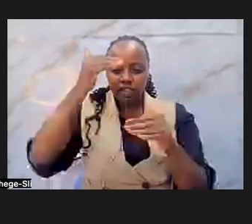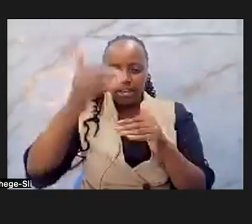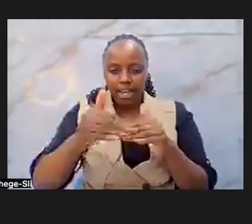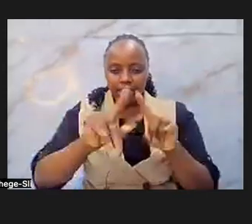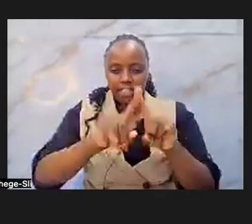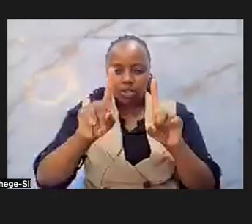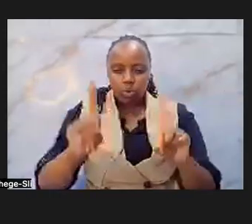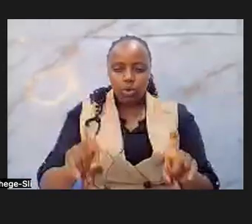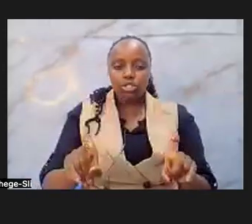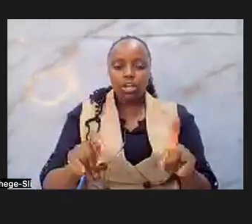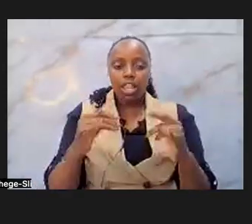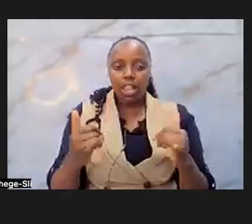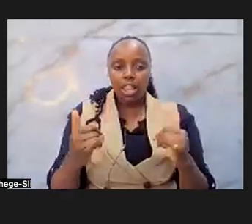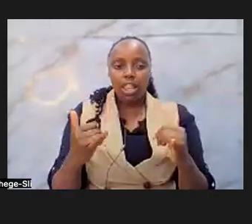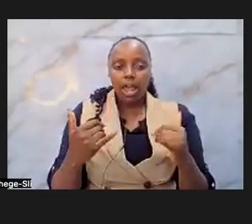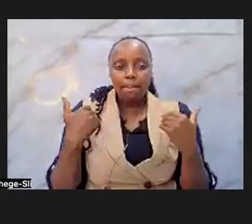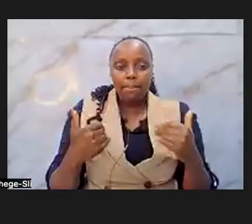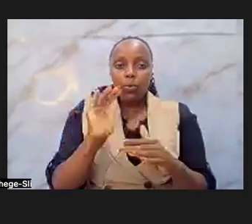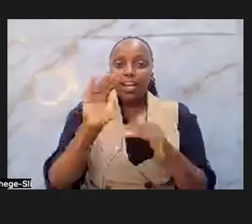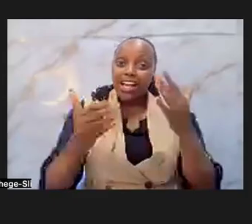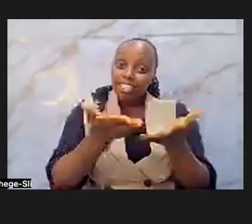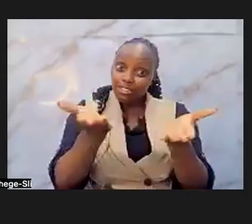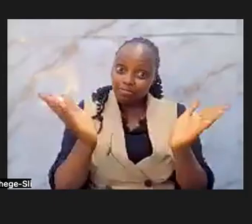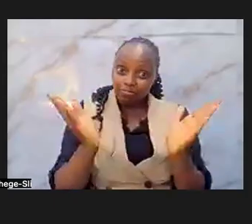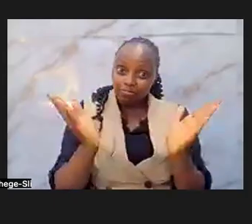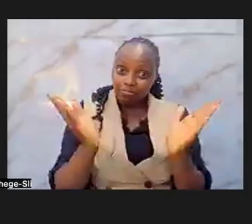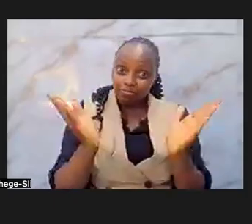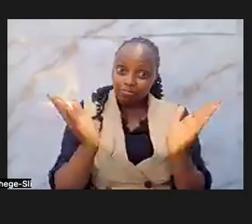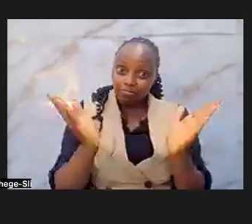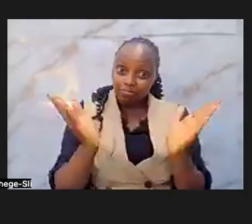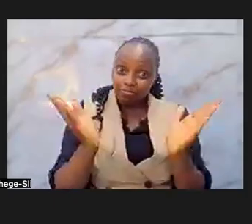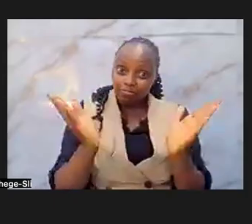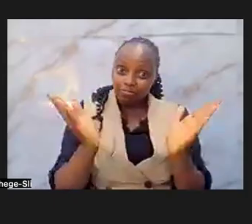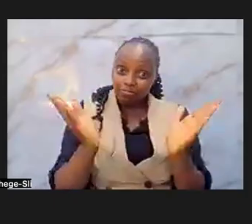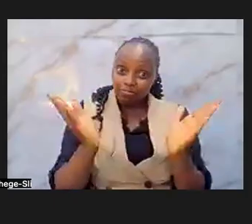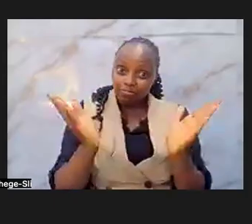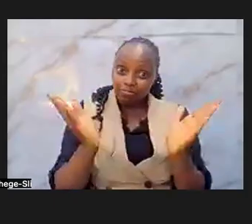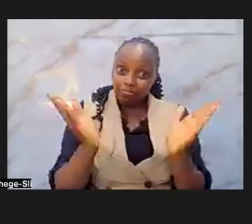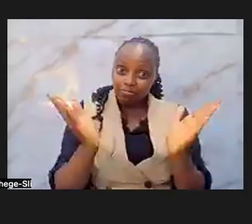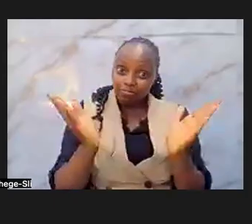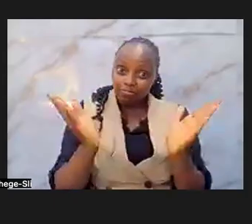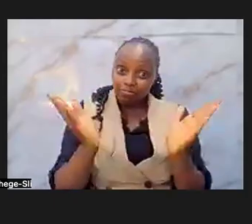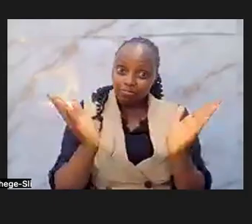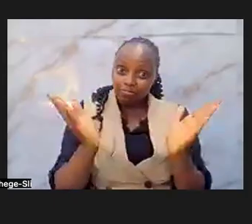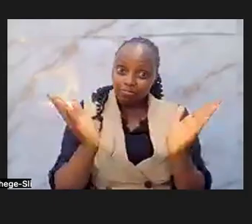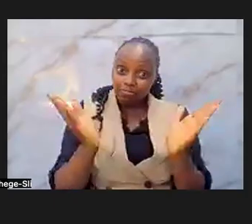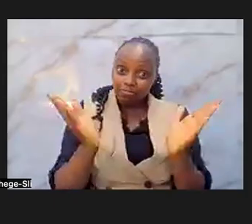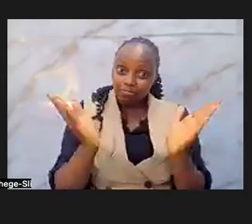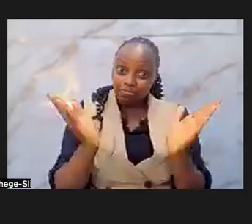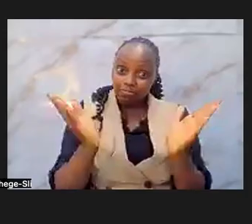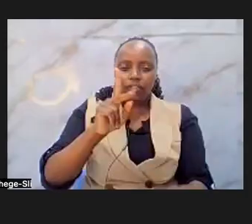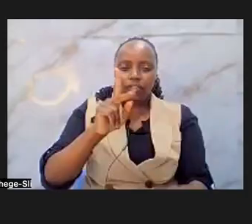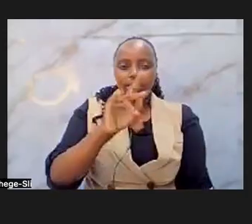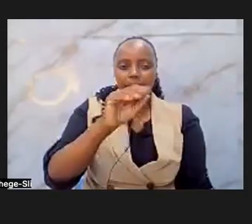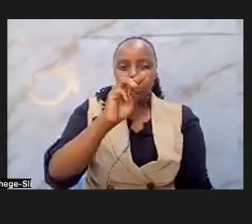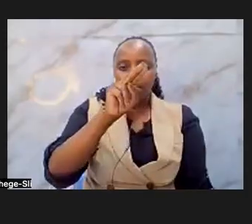you, but perhaps I kind of pass to Professor Kimani to kind of start us off